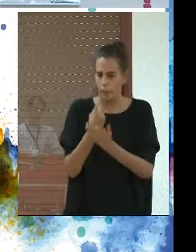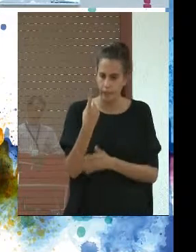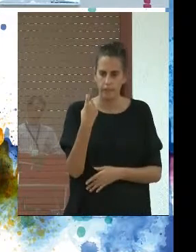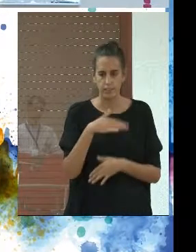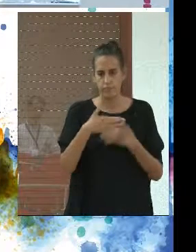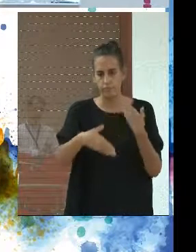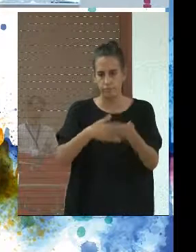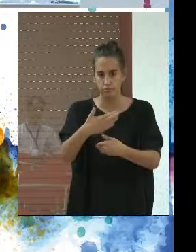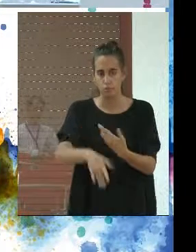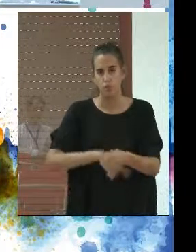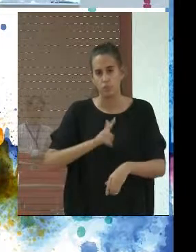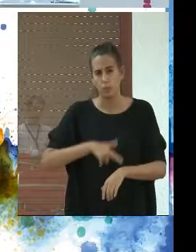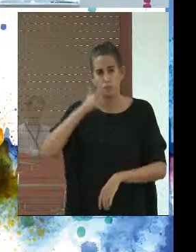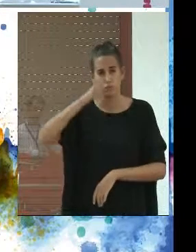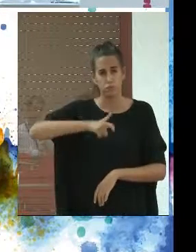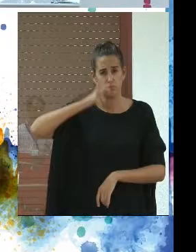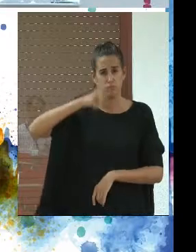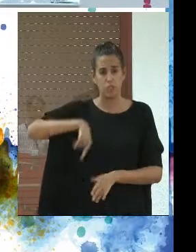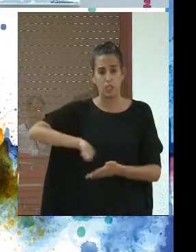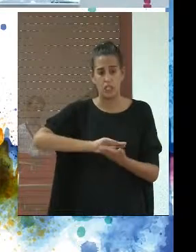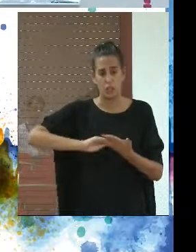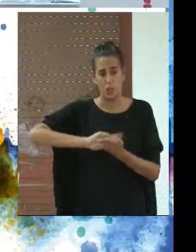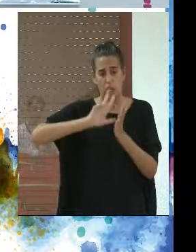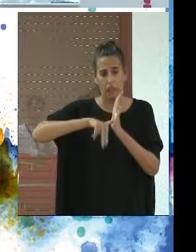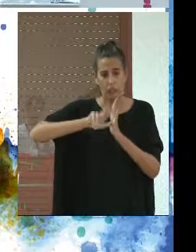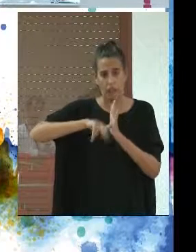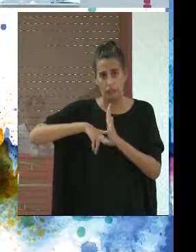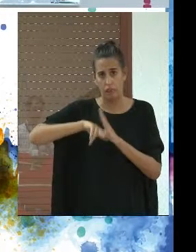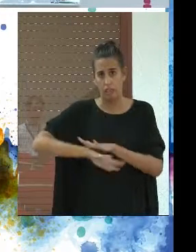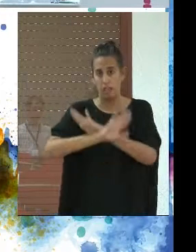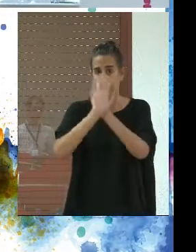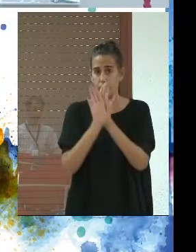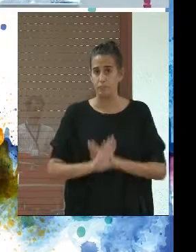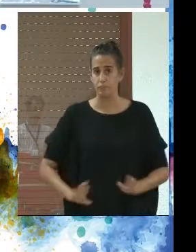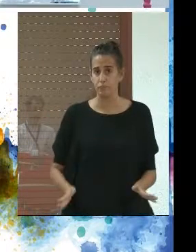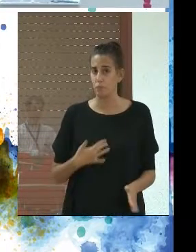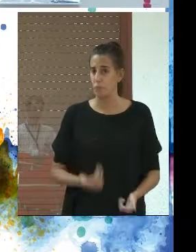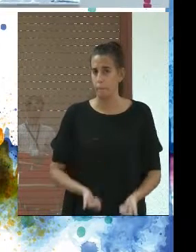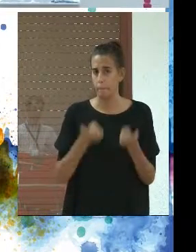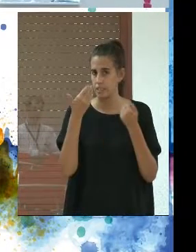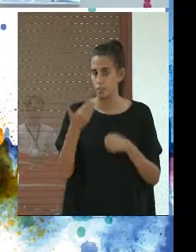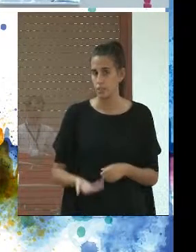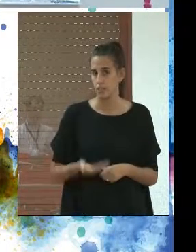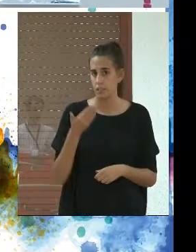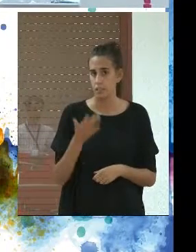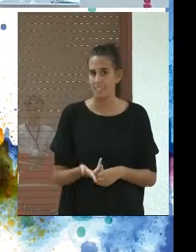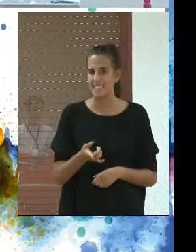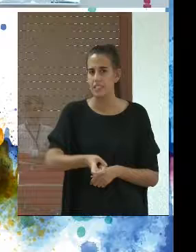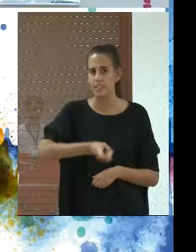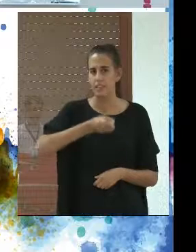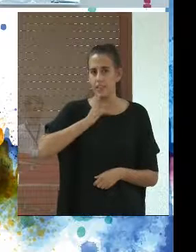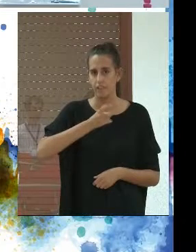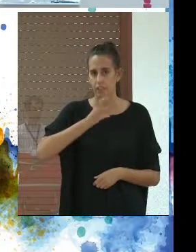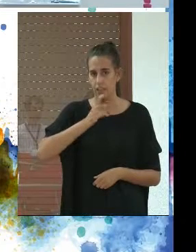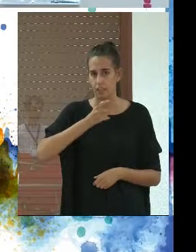we have require plans set up, but it takes time, and the solutions take time to develop. Above all, and most importantly, it's